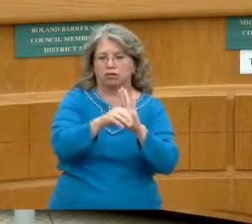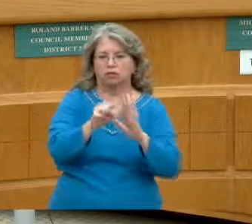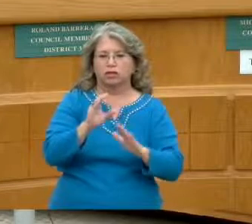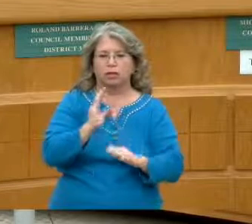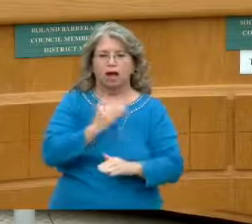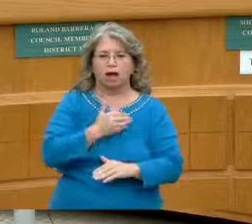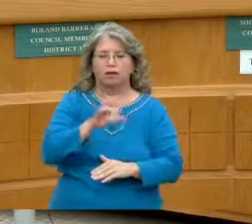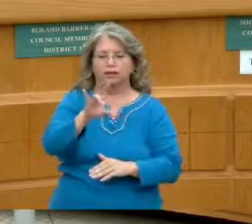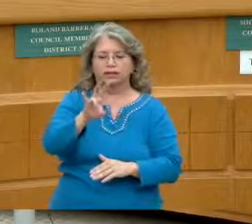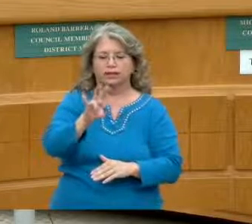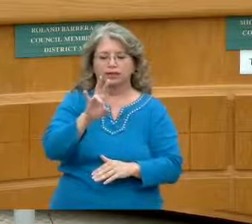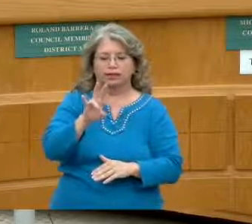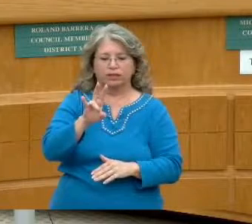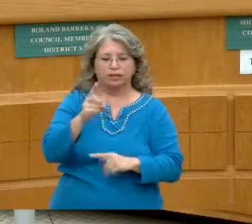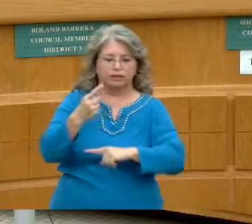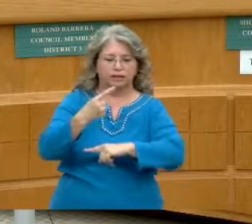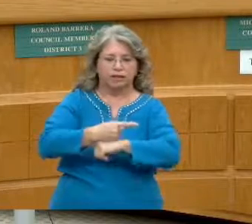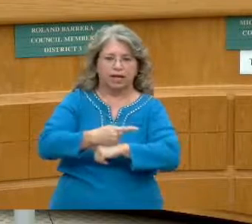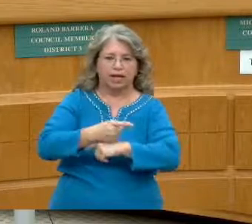is